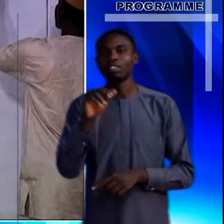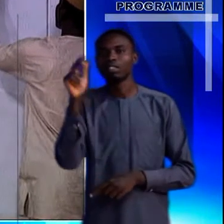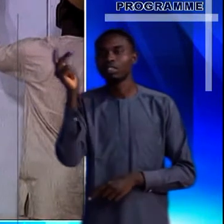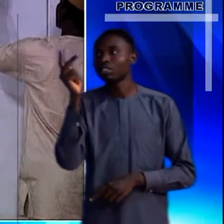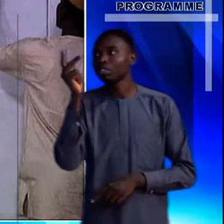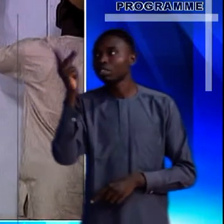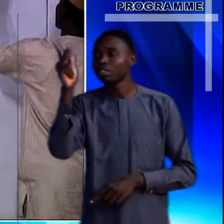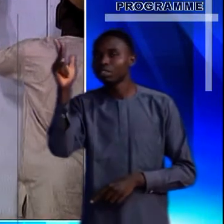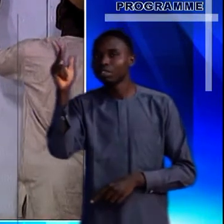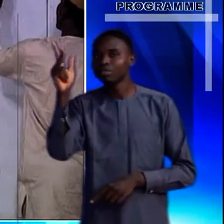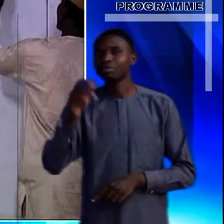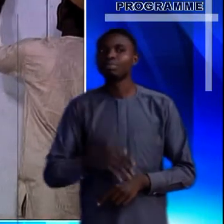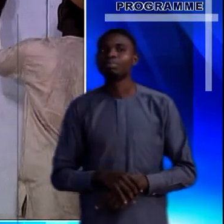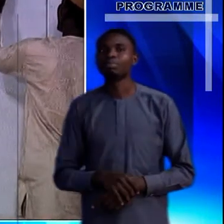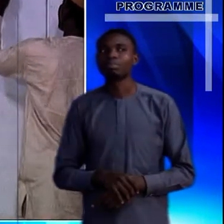13th